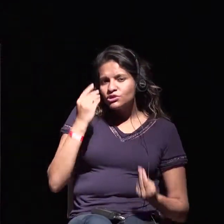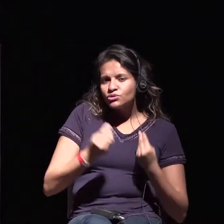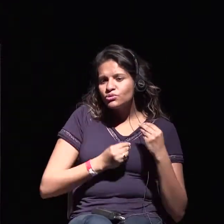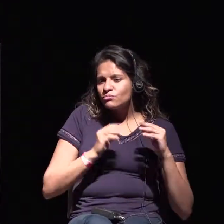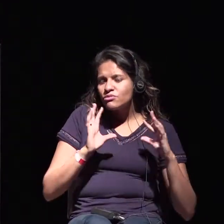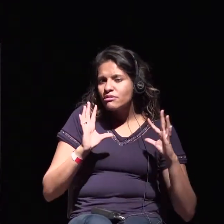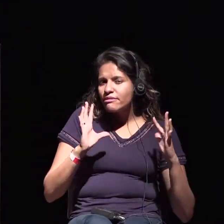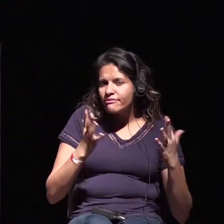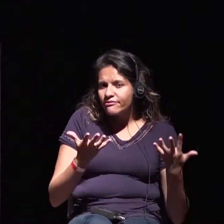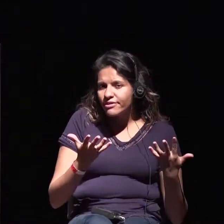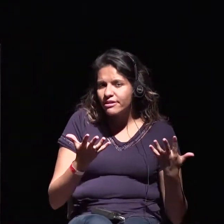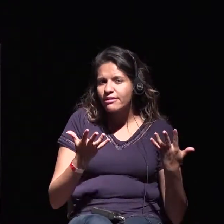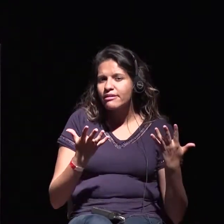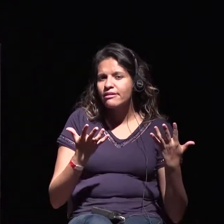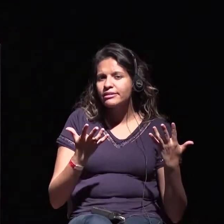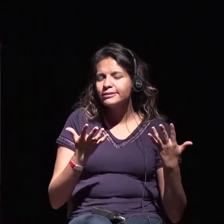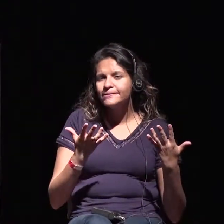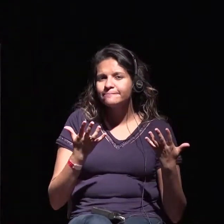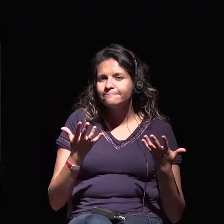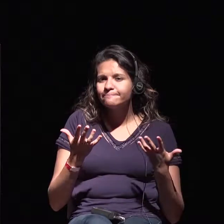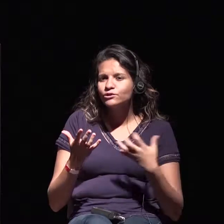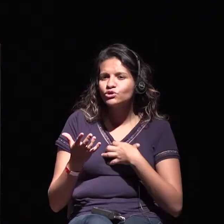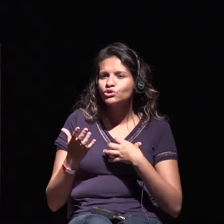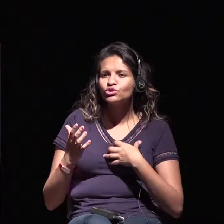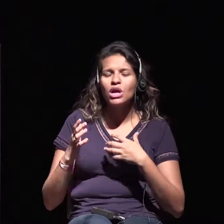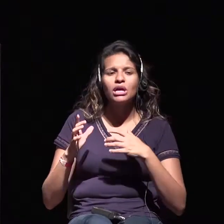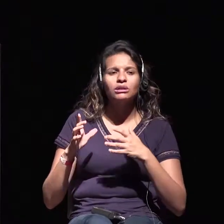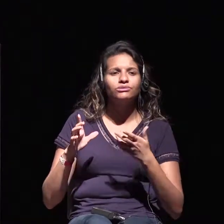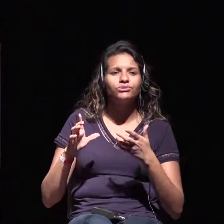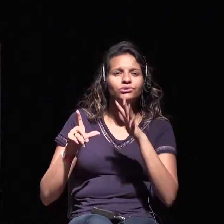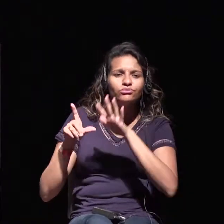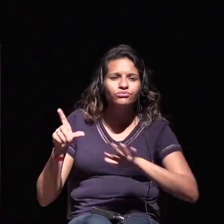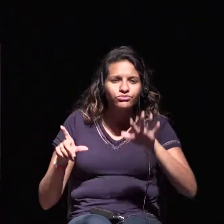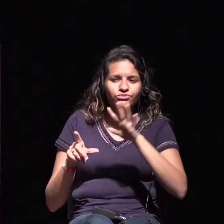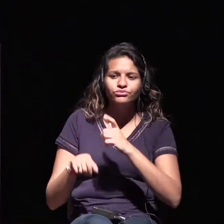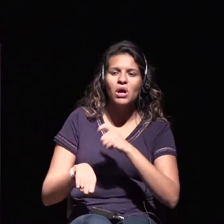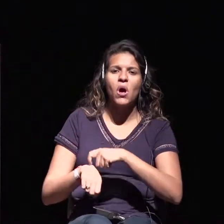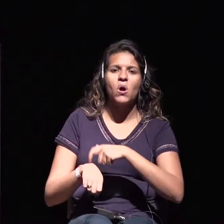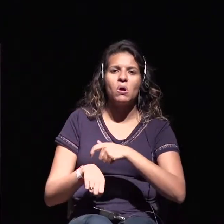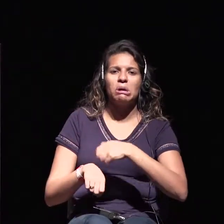announced. Considering how each work plays with one another